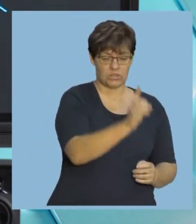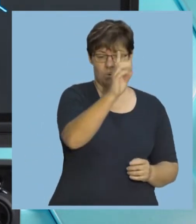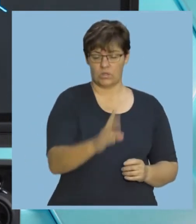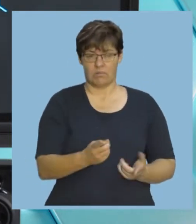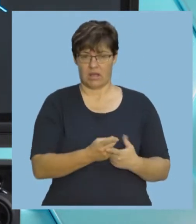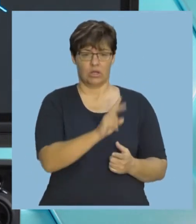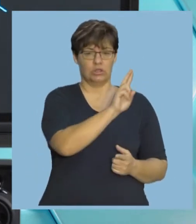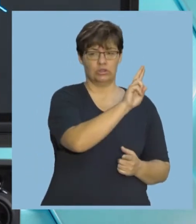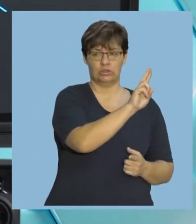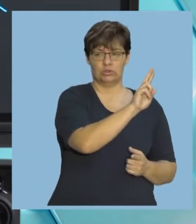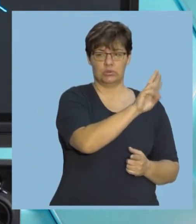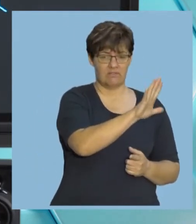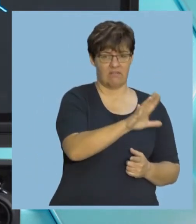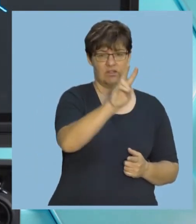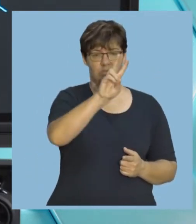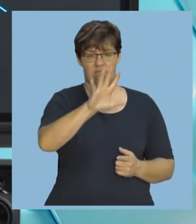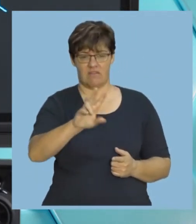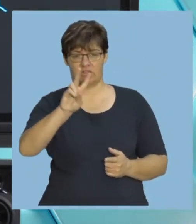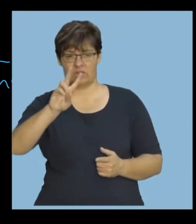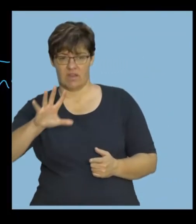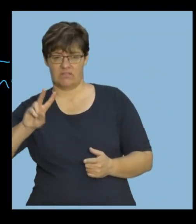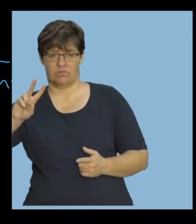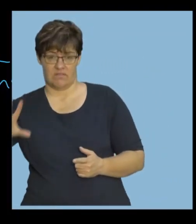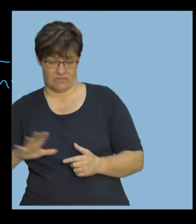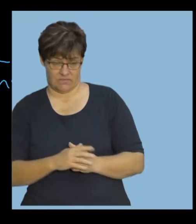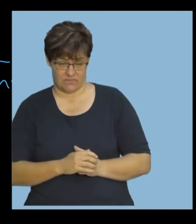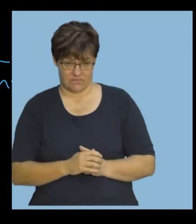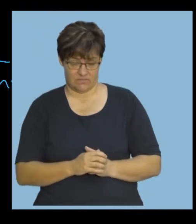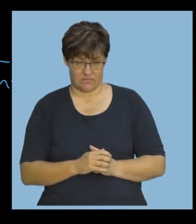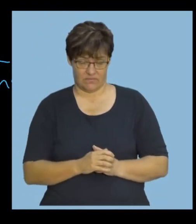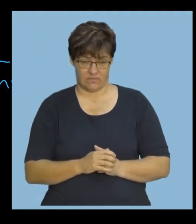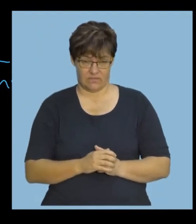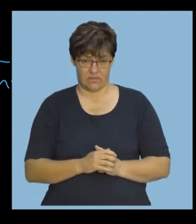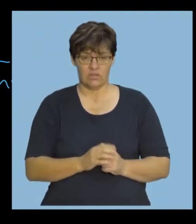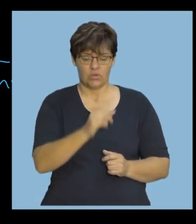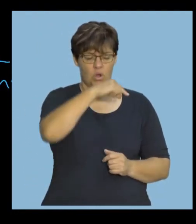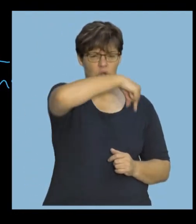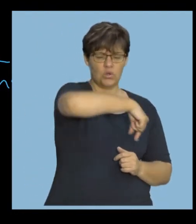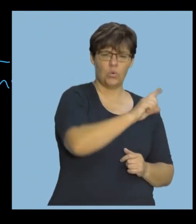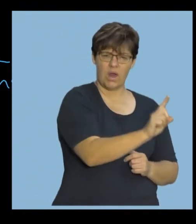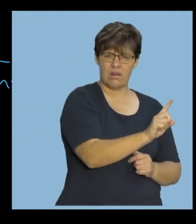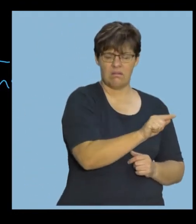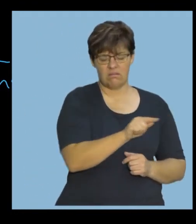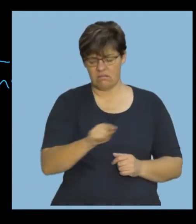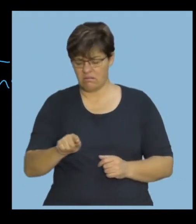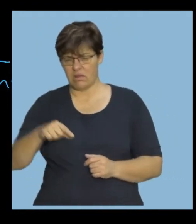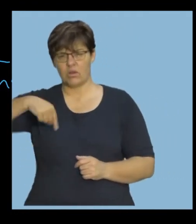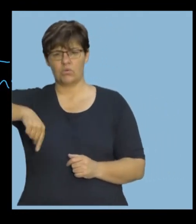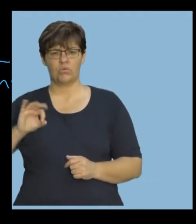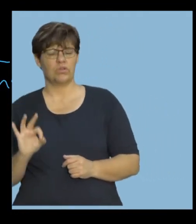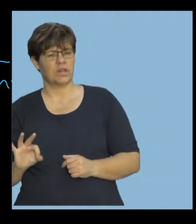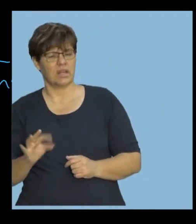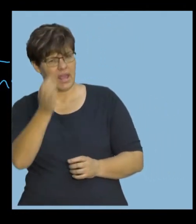25. But what is interesting, look, between Q1 and Q3